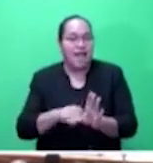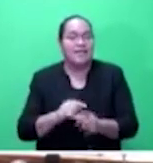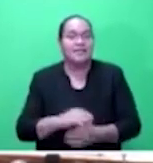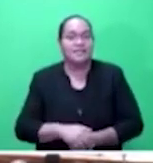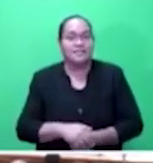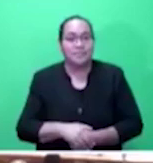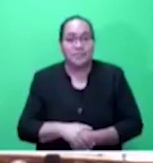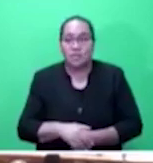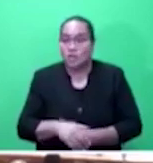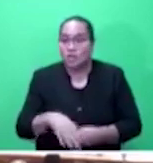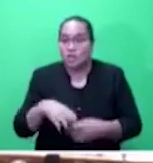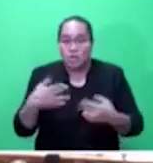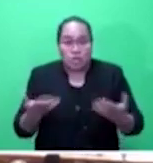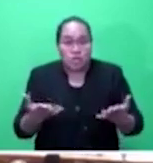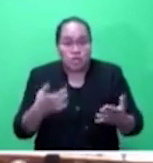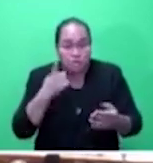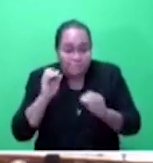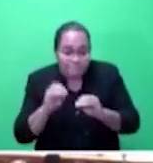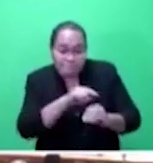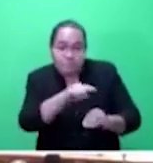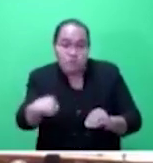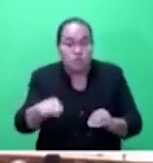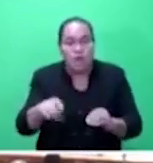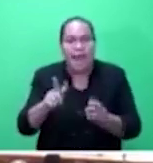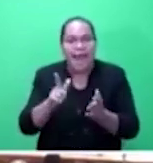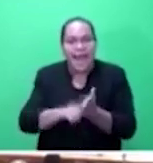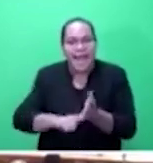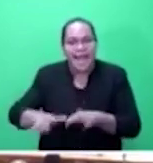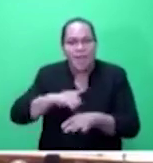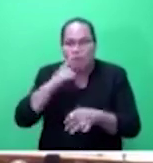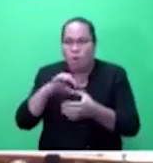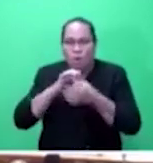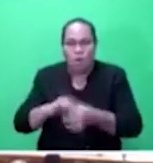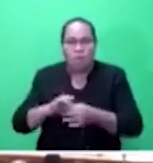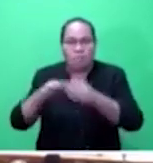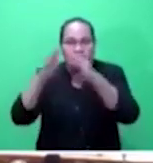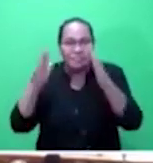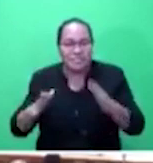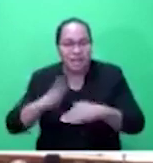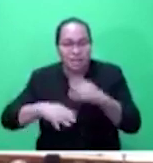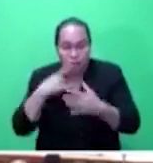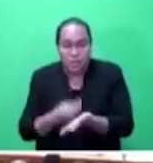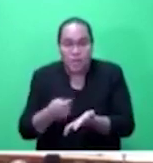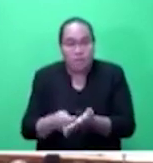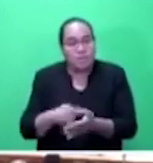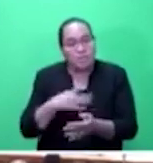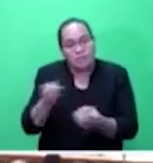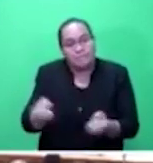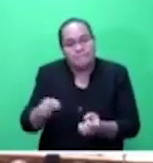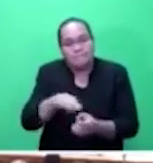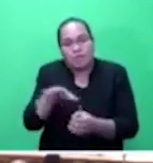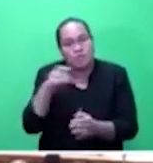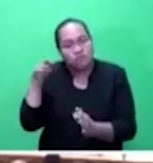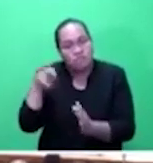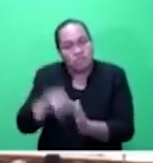incentivize commercial landlords to reduce rent to fit our current economic landscape and prevent the disruption of broken leases